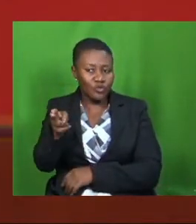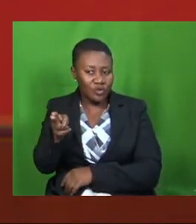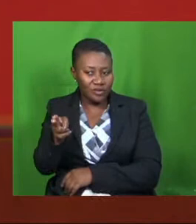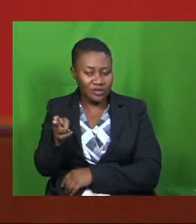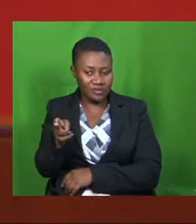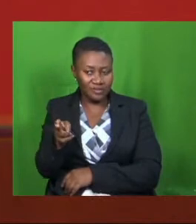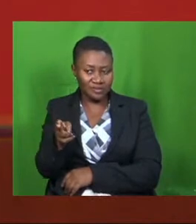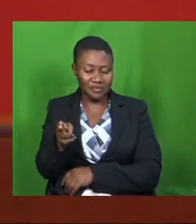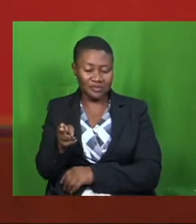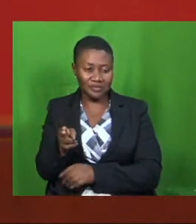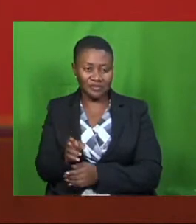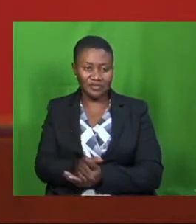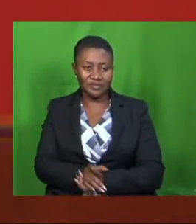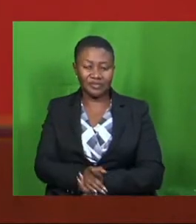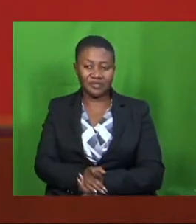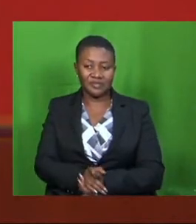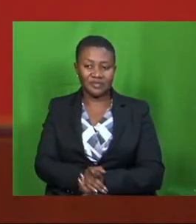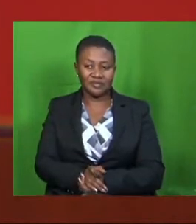vote.